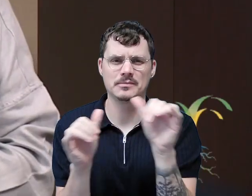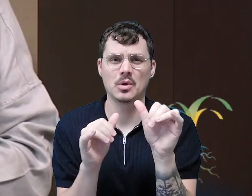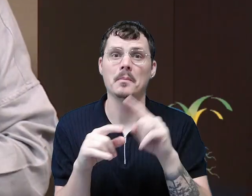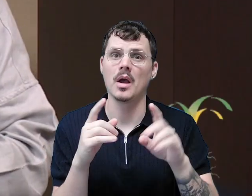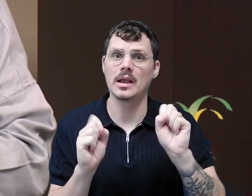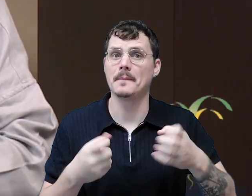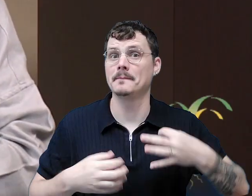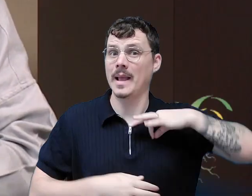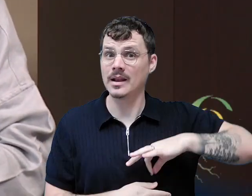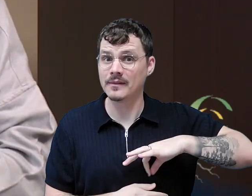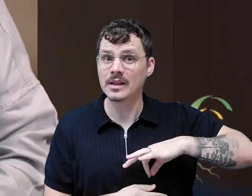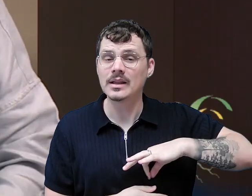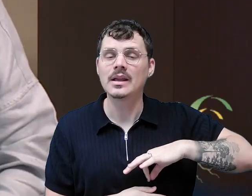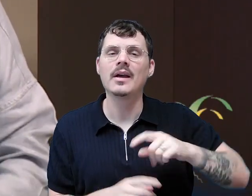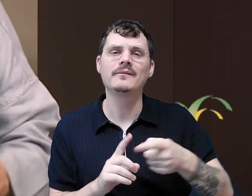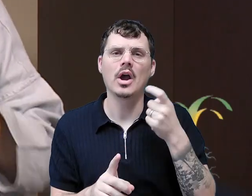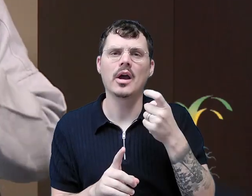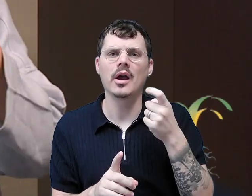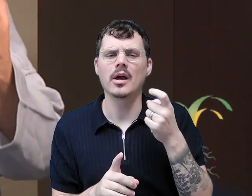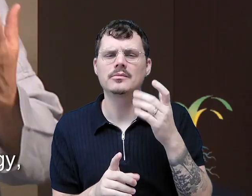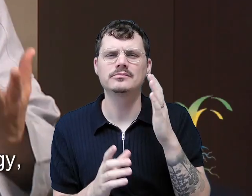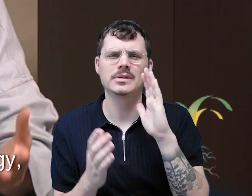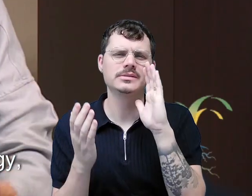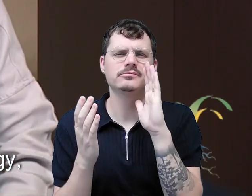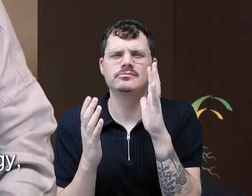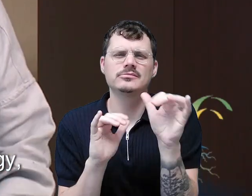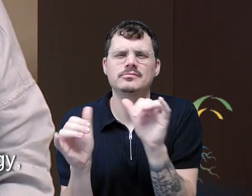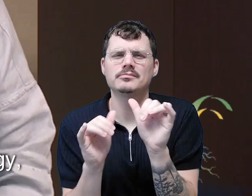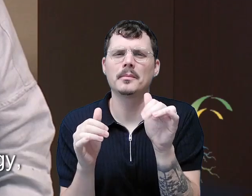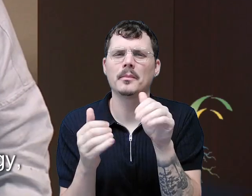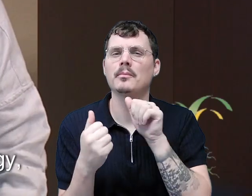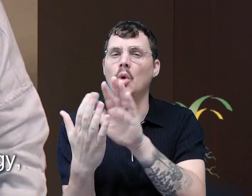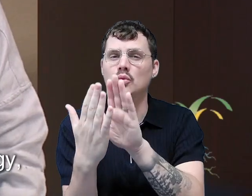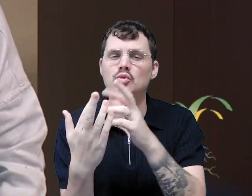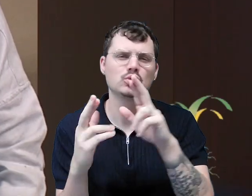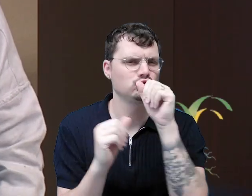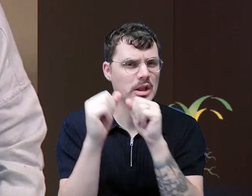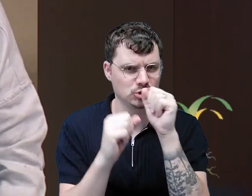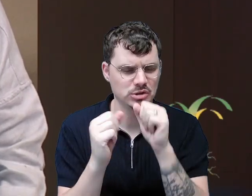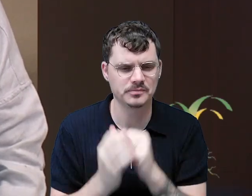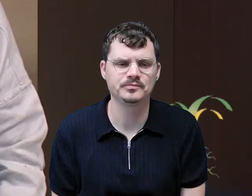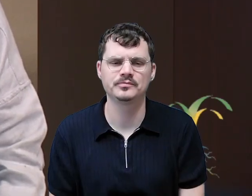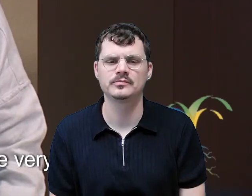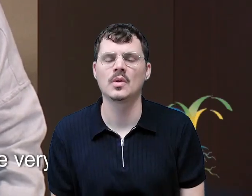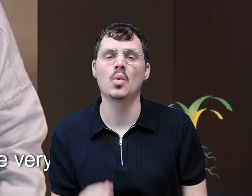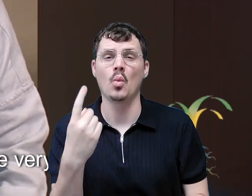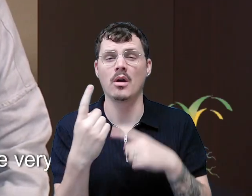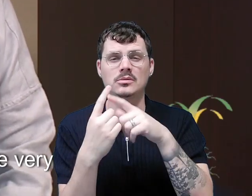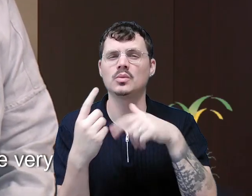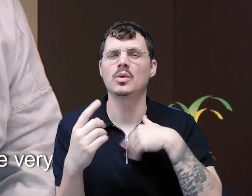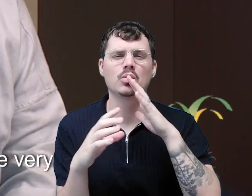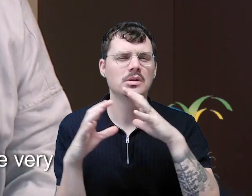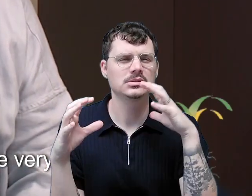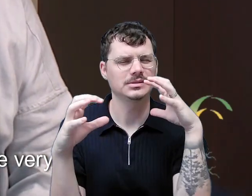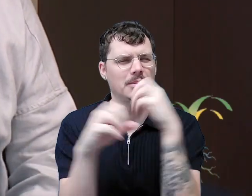syndromes may benefit from a similar approach and strategy. The ones we're going